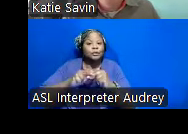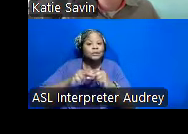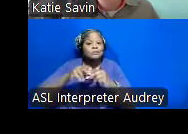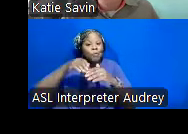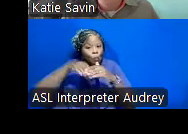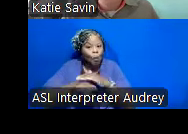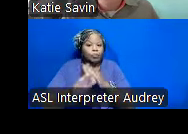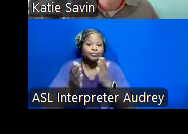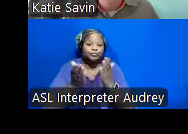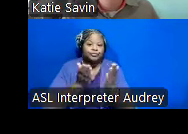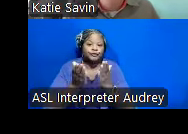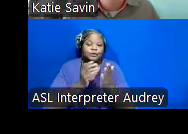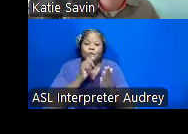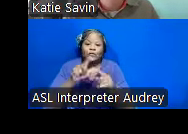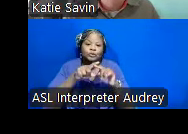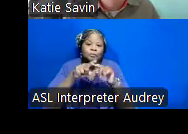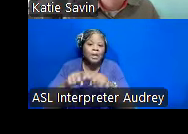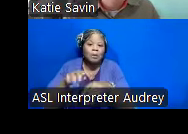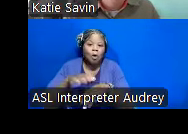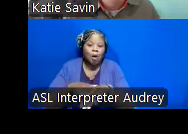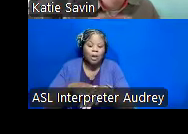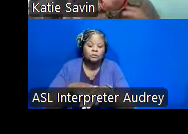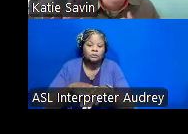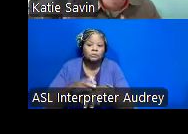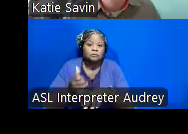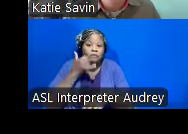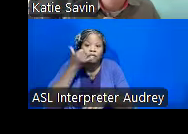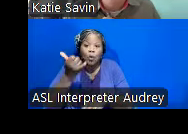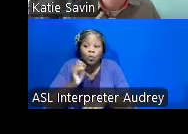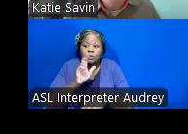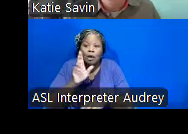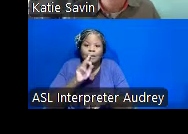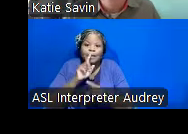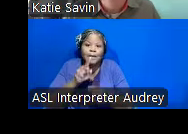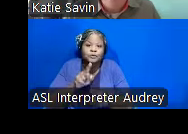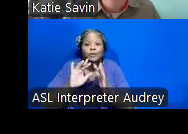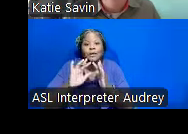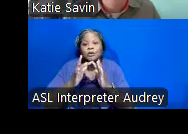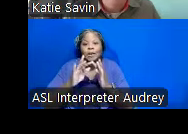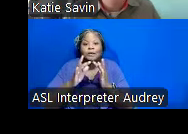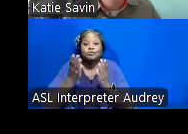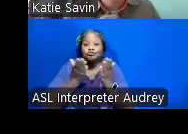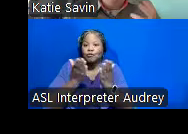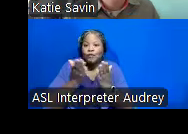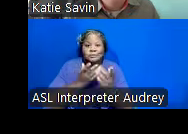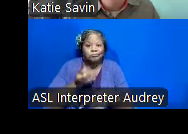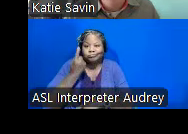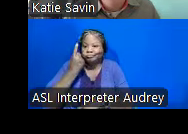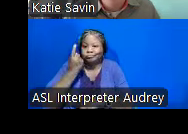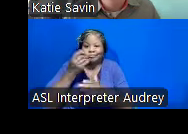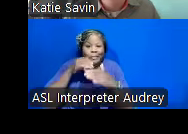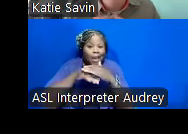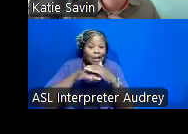that clients don't have to depend on phones that aren't answered or internet services they can't access, ending that